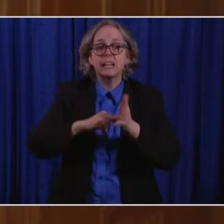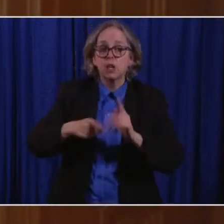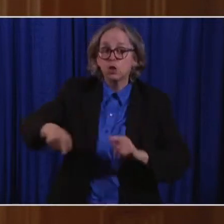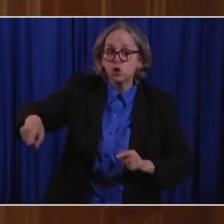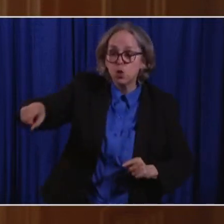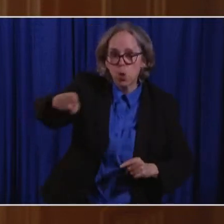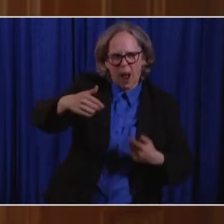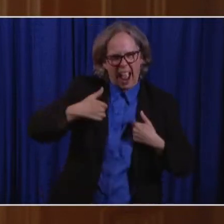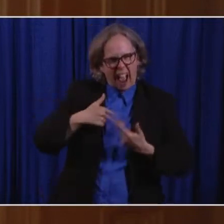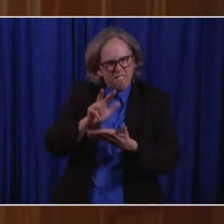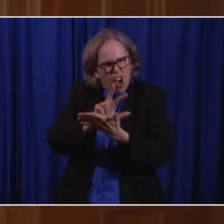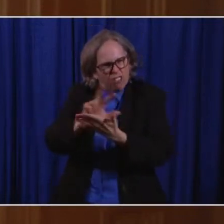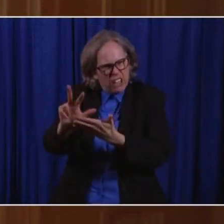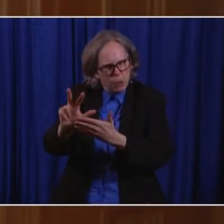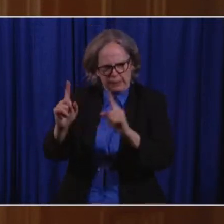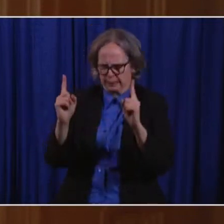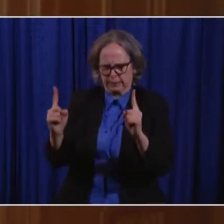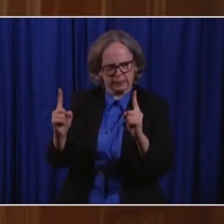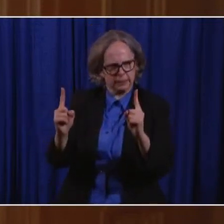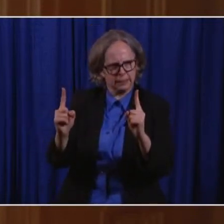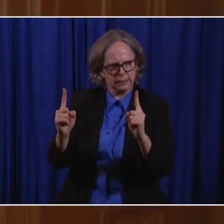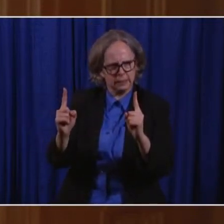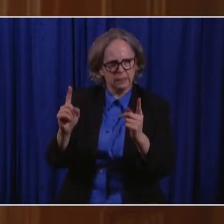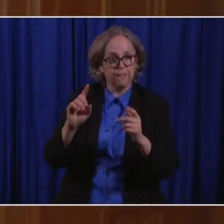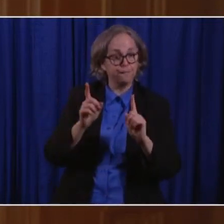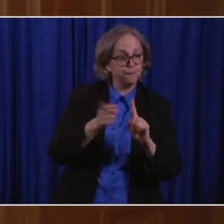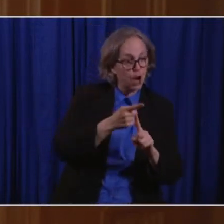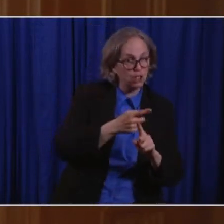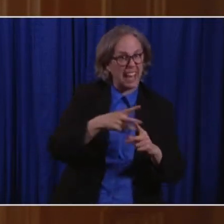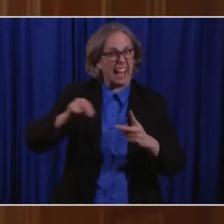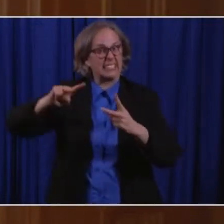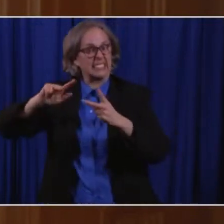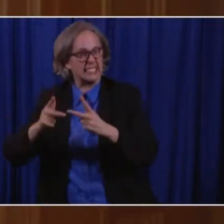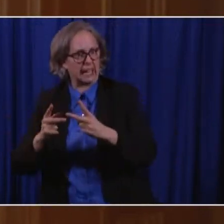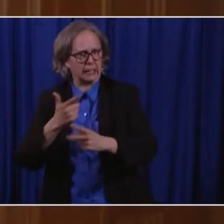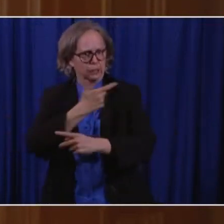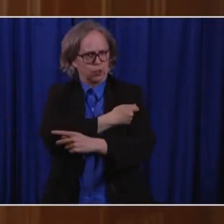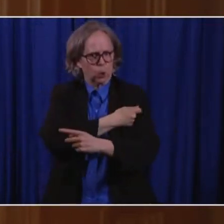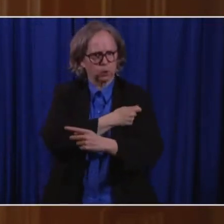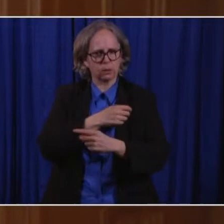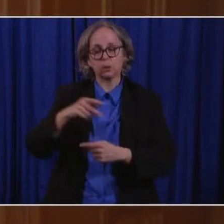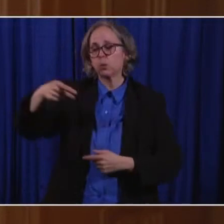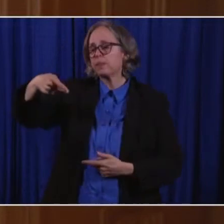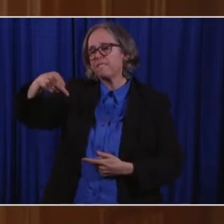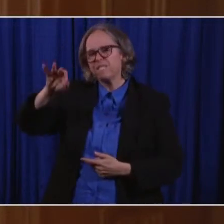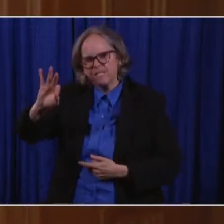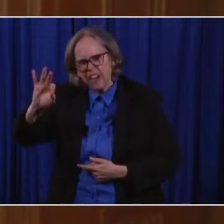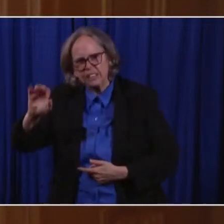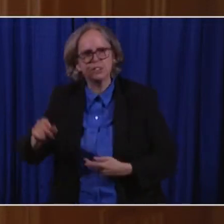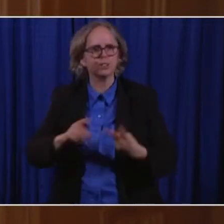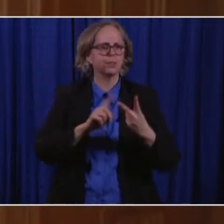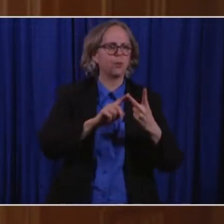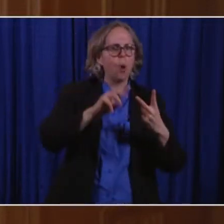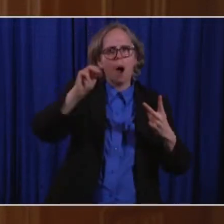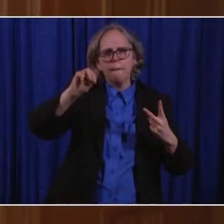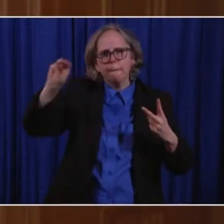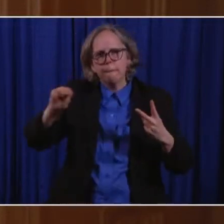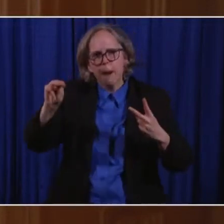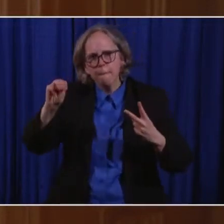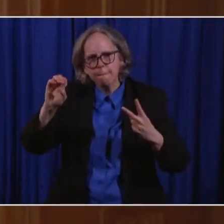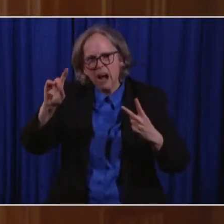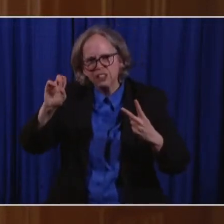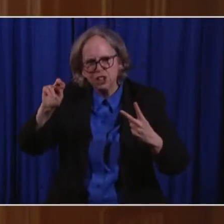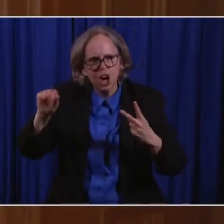or the first dose of Pfizer or Moderna and be well on the way to full immunity